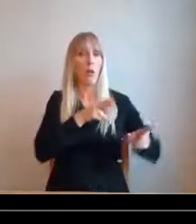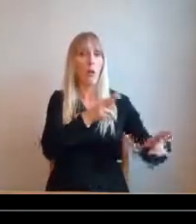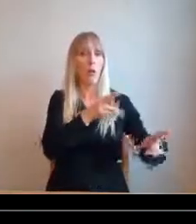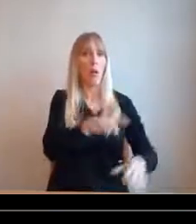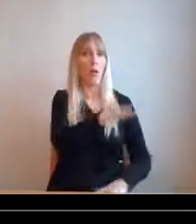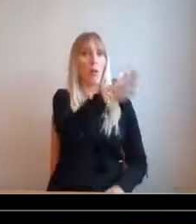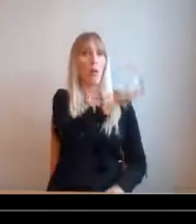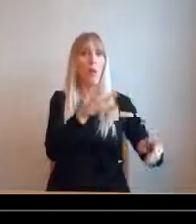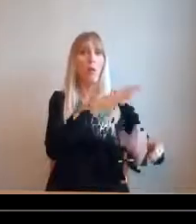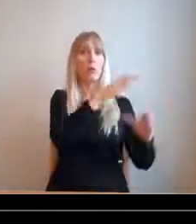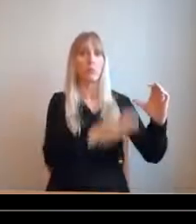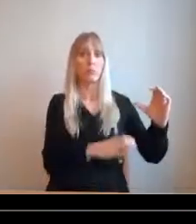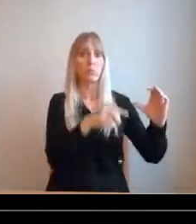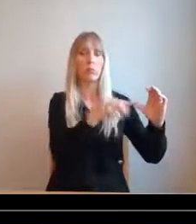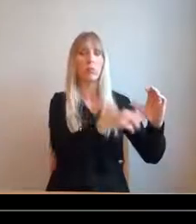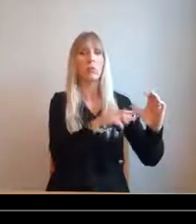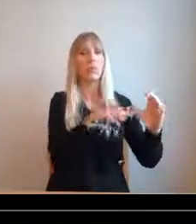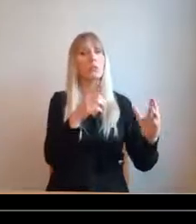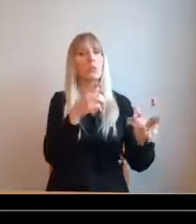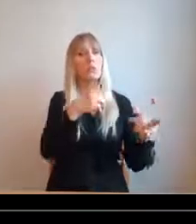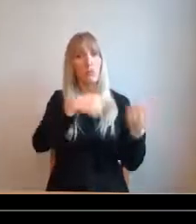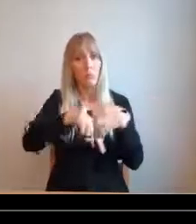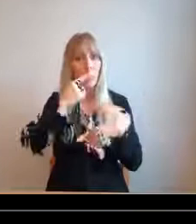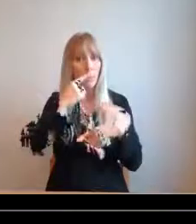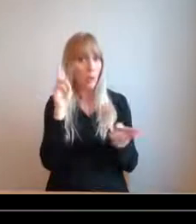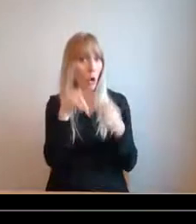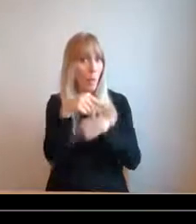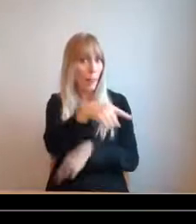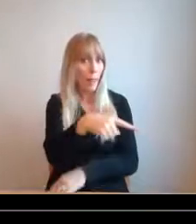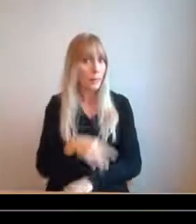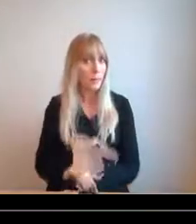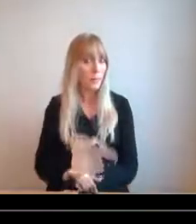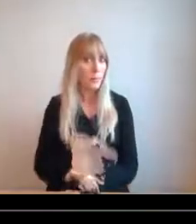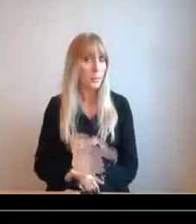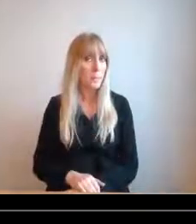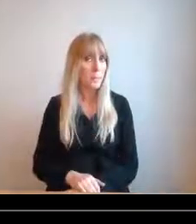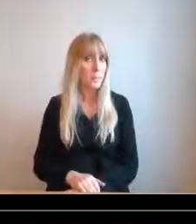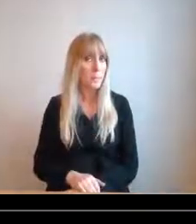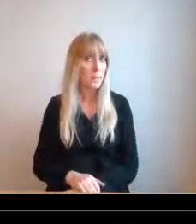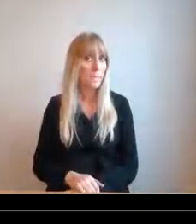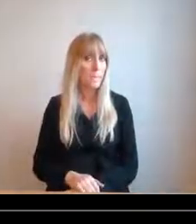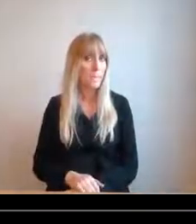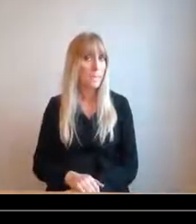I don't know if either of you is able to comment on that.